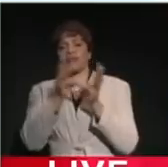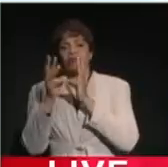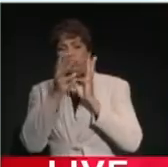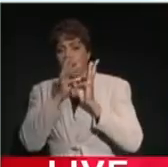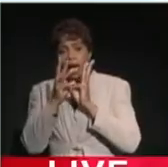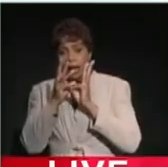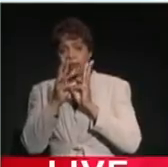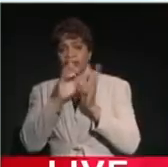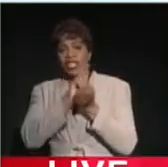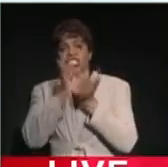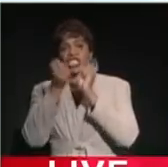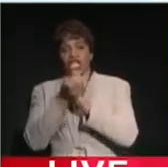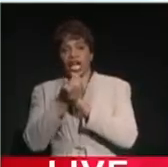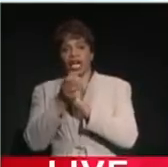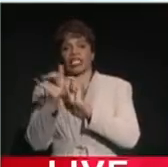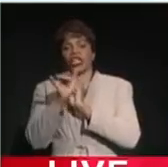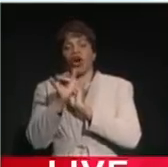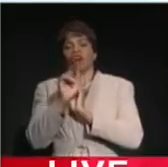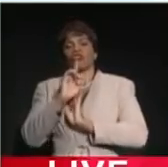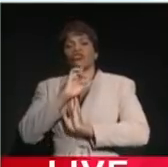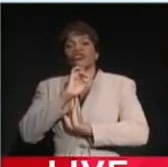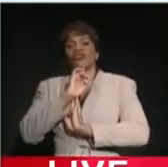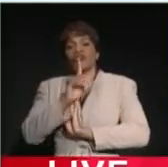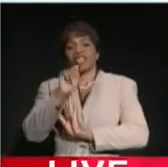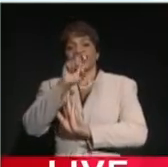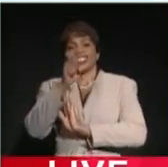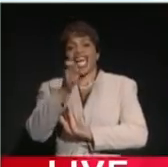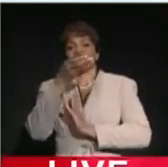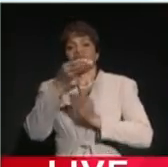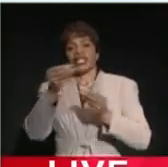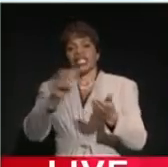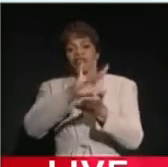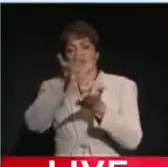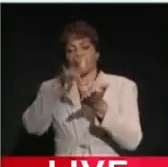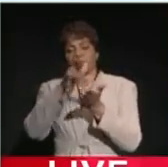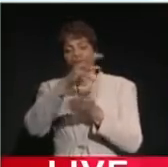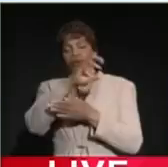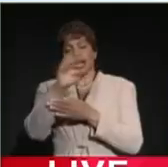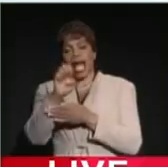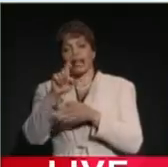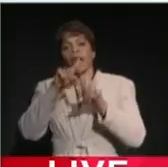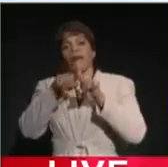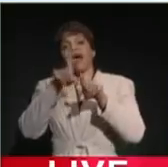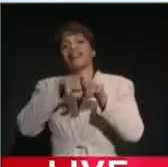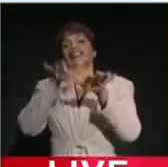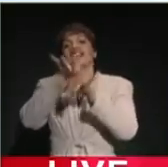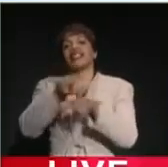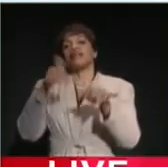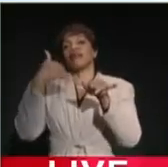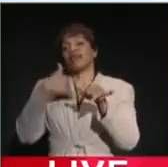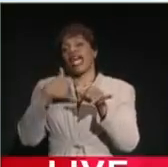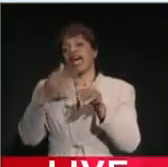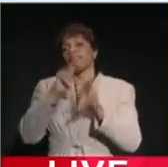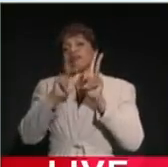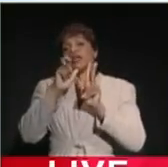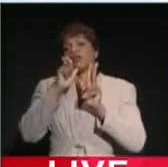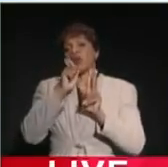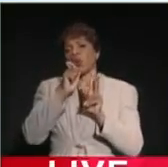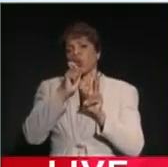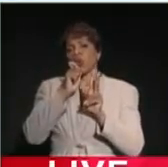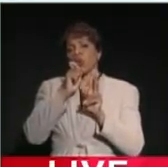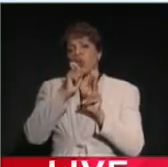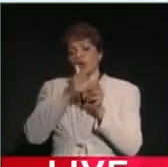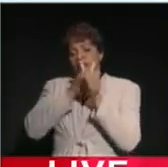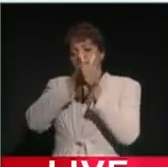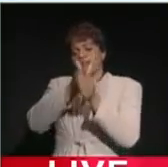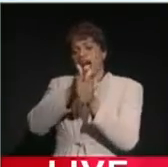and we deliver real tax relief to the middle class. On the one hand, you've got folks who want to scare you to follow them and vote for